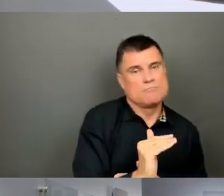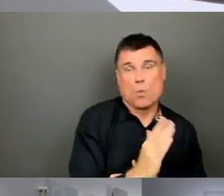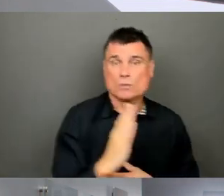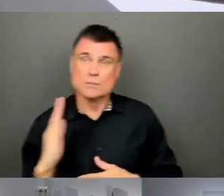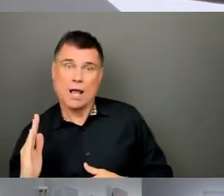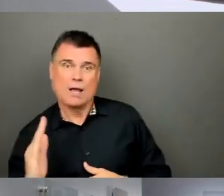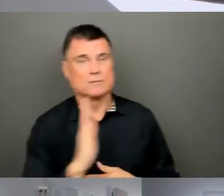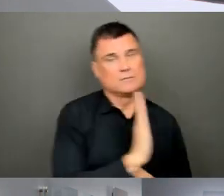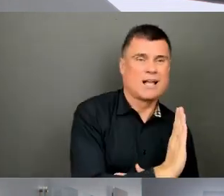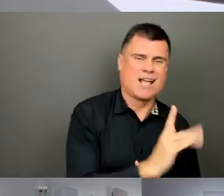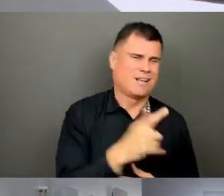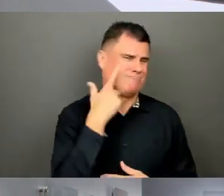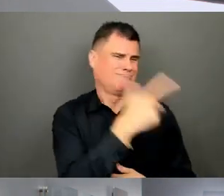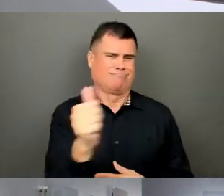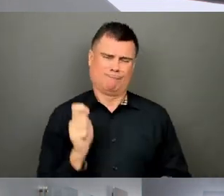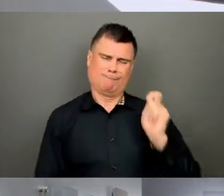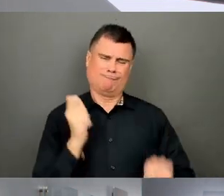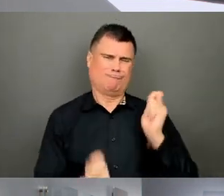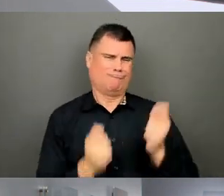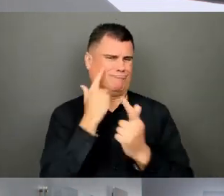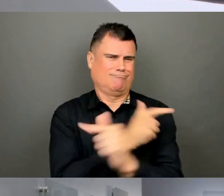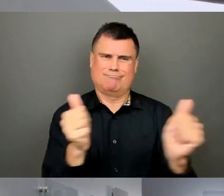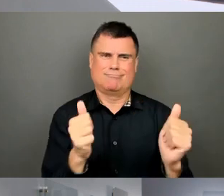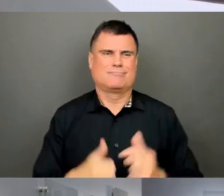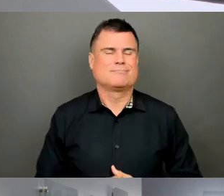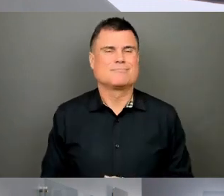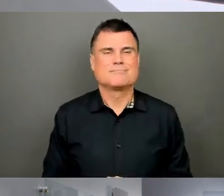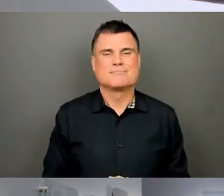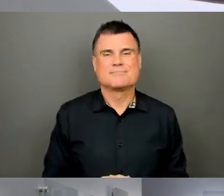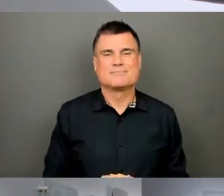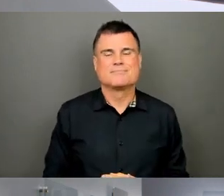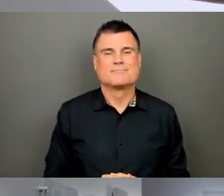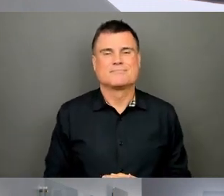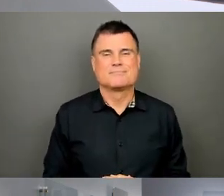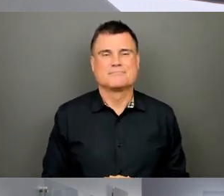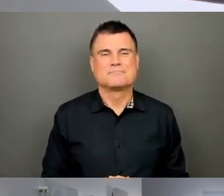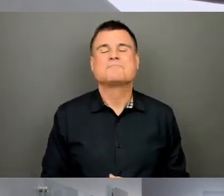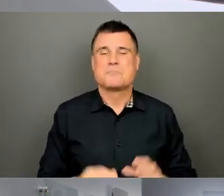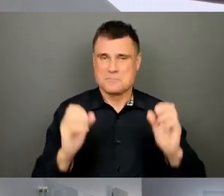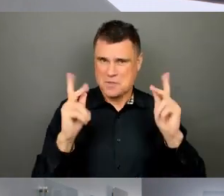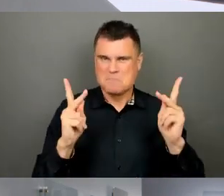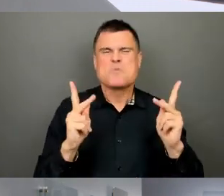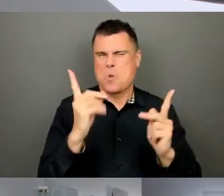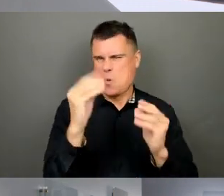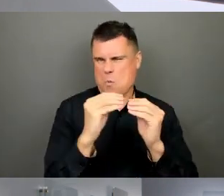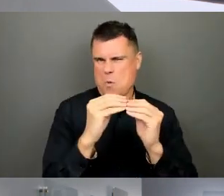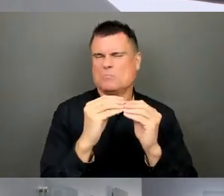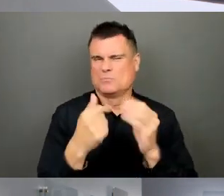that in, whatever you feel and however you can adapt it in your body. All right, so let's try again with that rendition and then we'll go into part